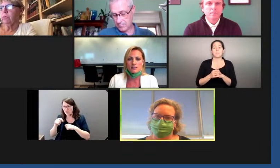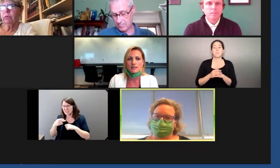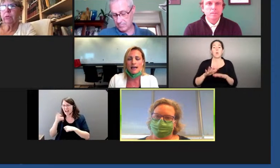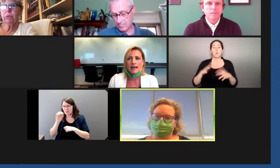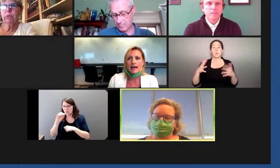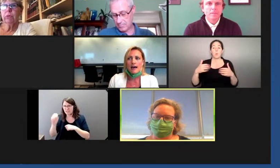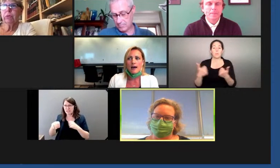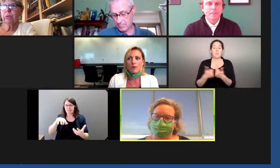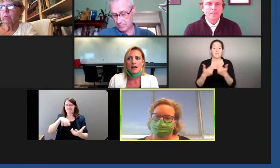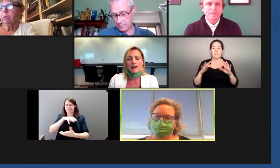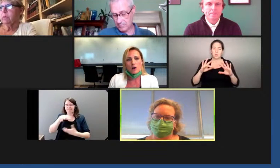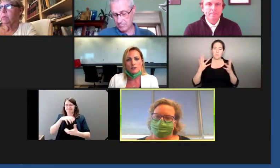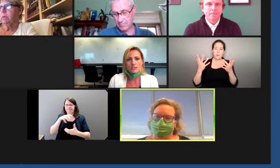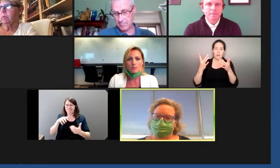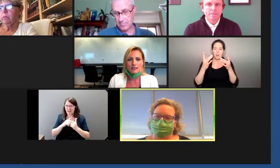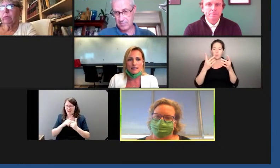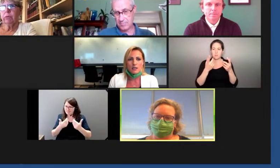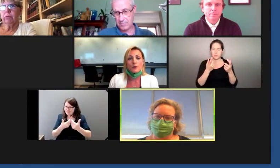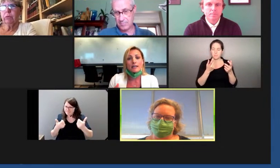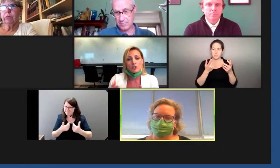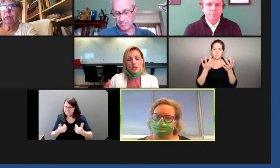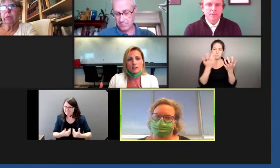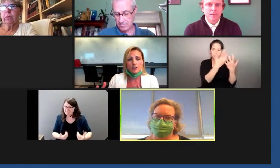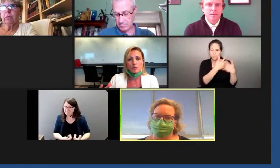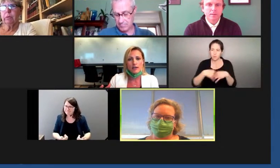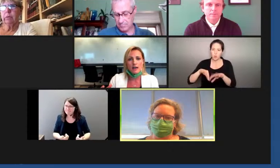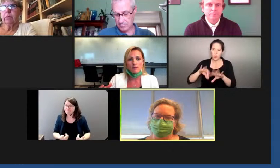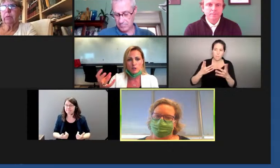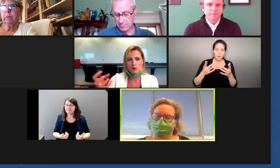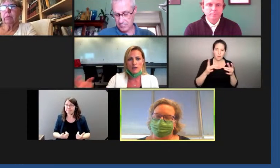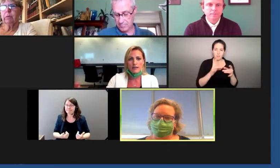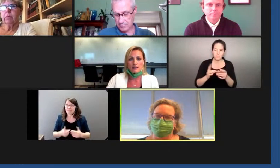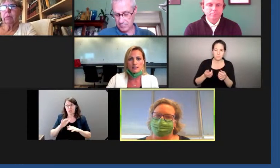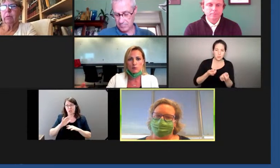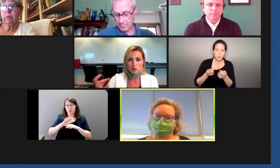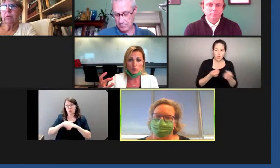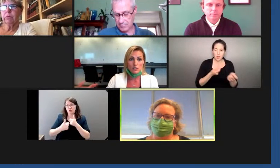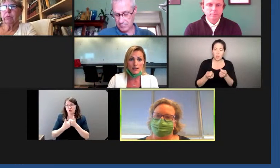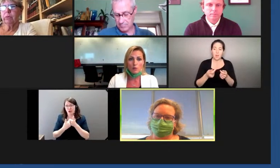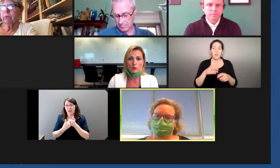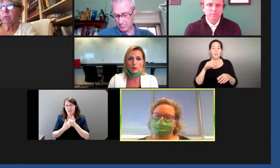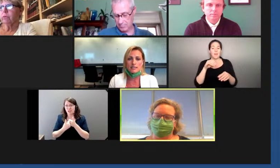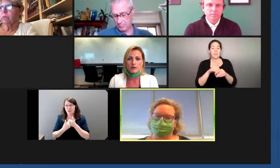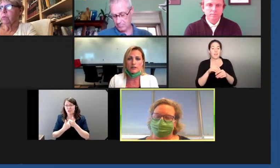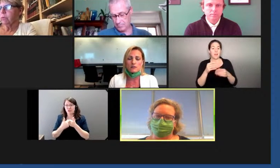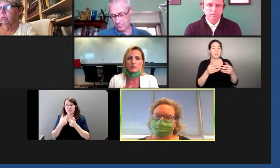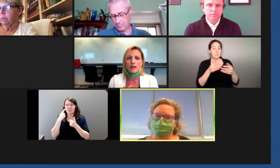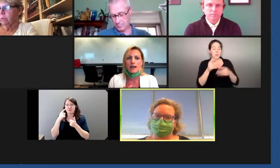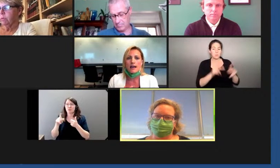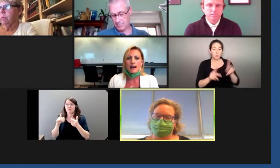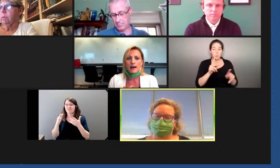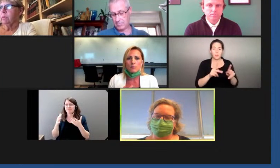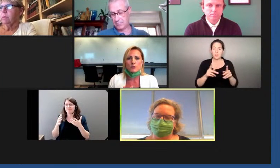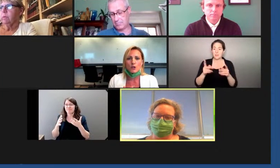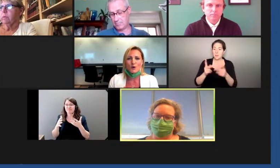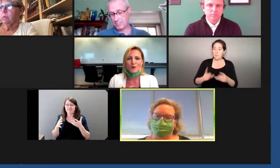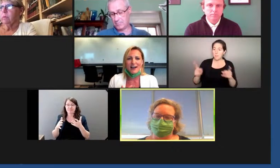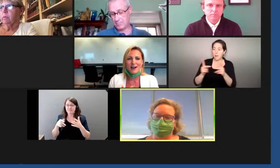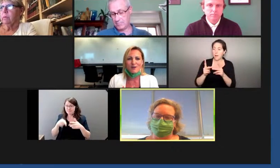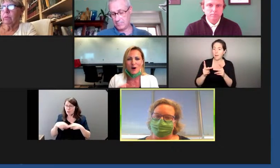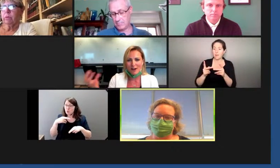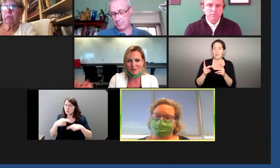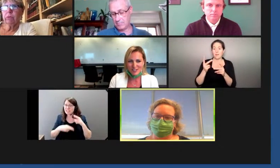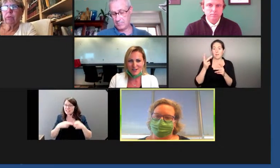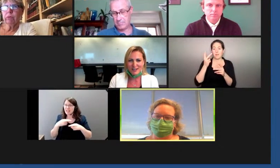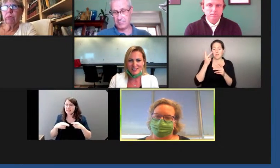spaces. And that ultimately creates challenges when it comes to marketing some of those recyclable materials. So